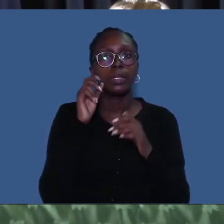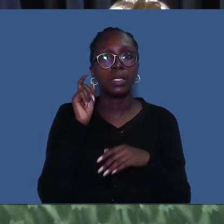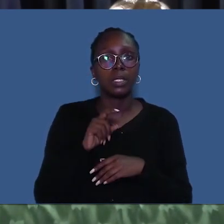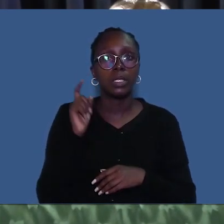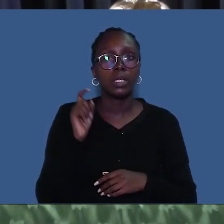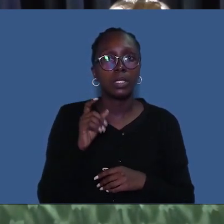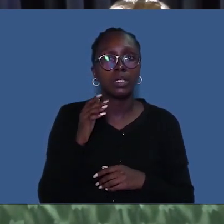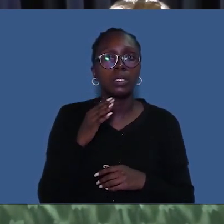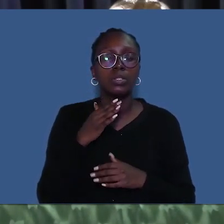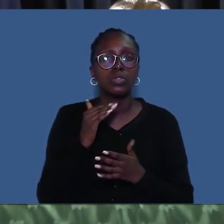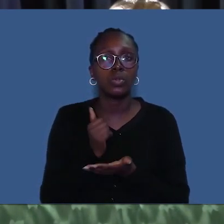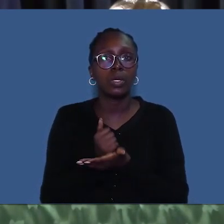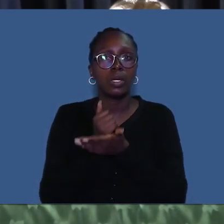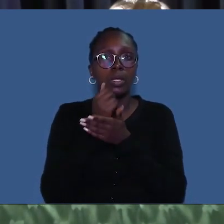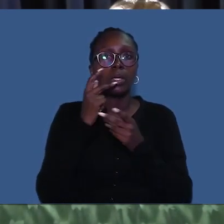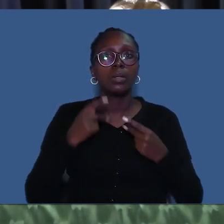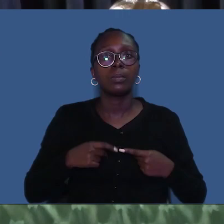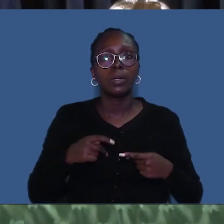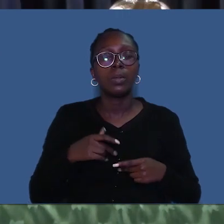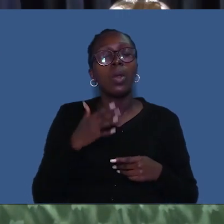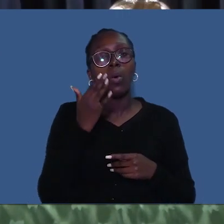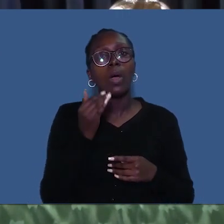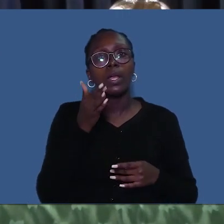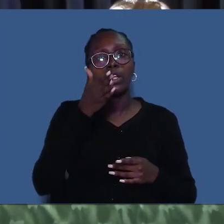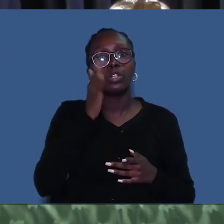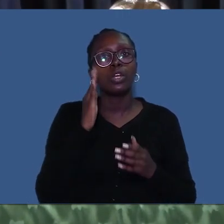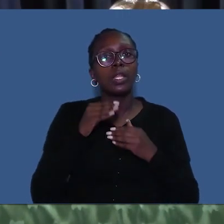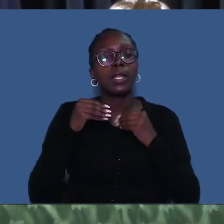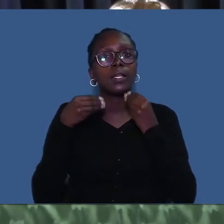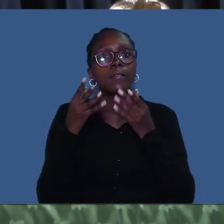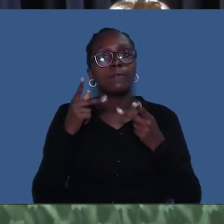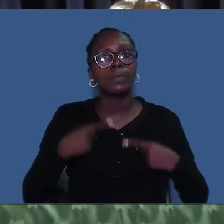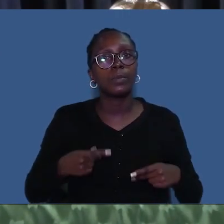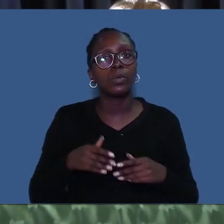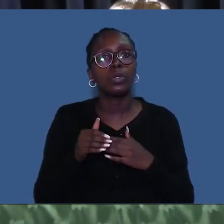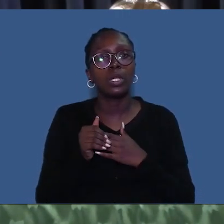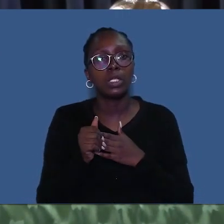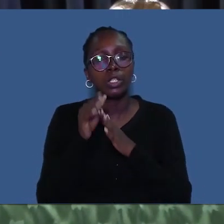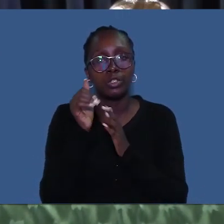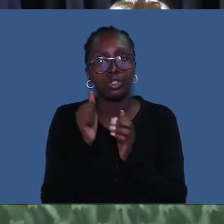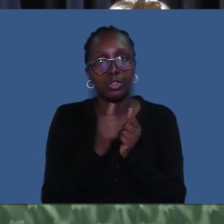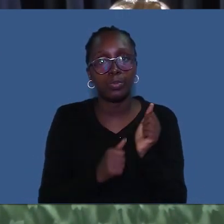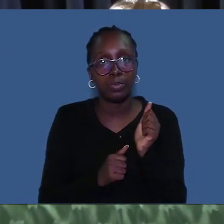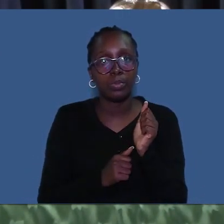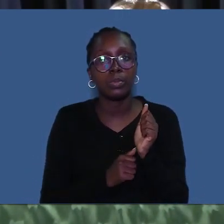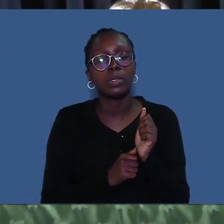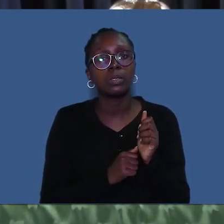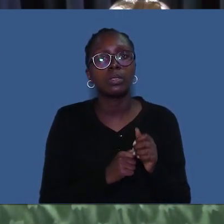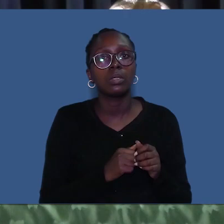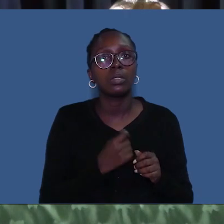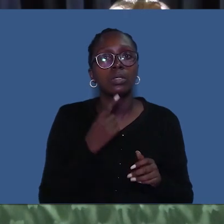achievements. It is God who gives such success. And so as we conclude,